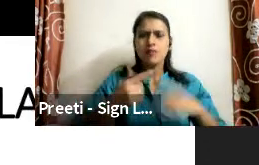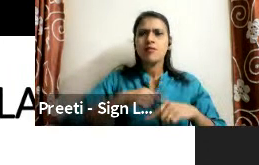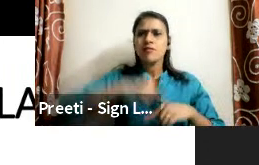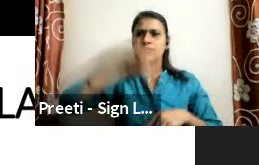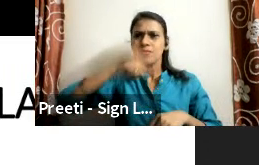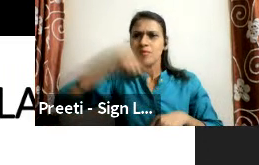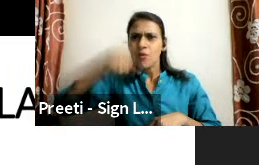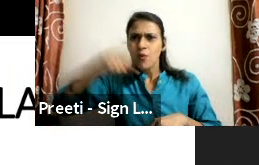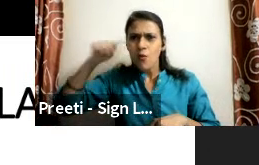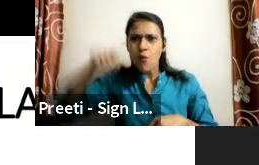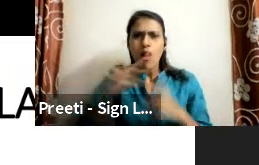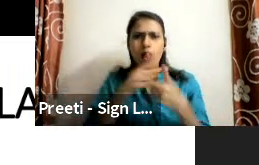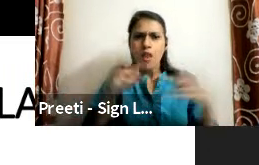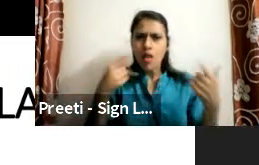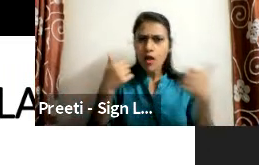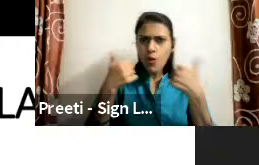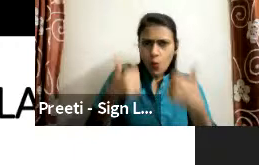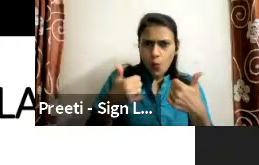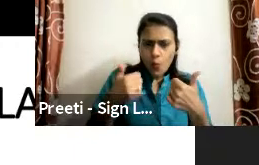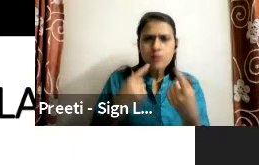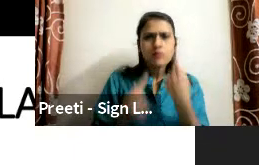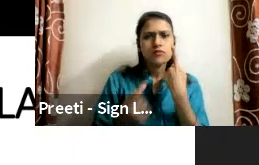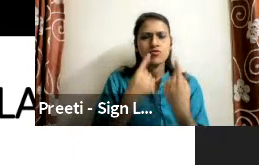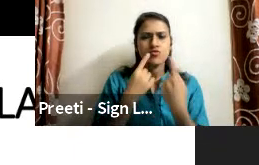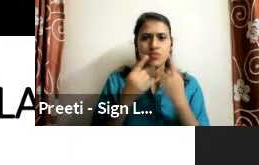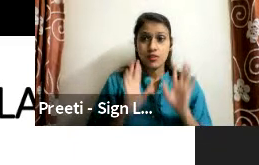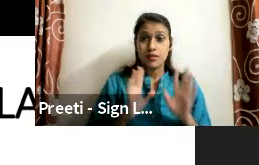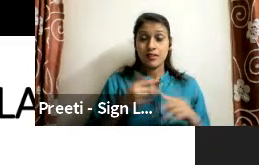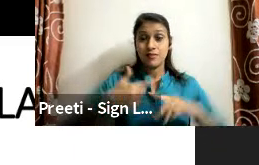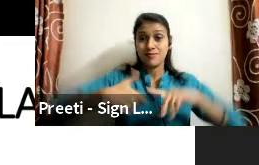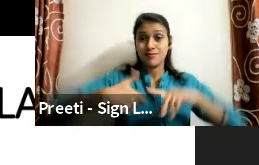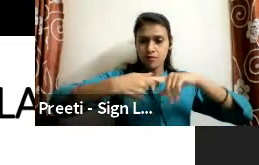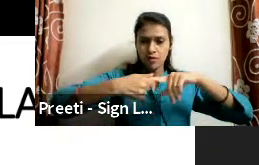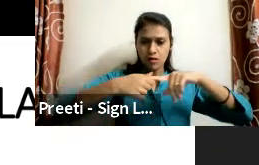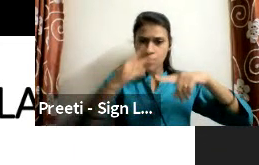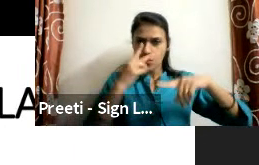rate is enough. But if you do have a